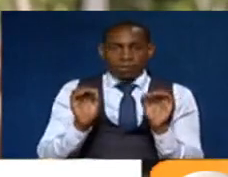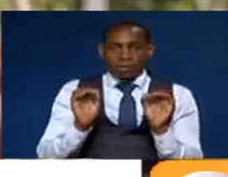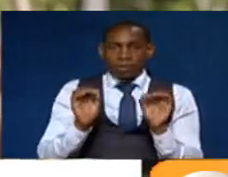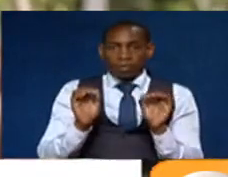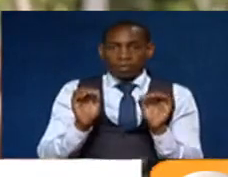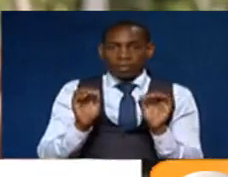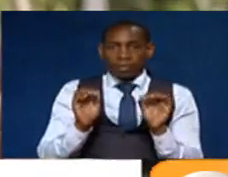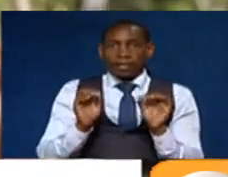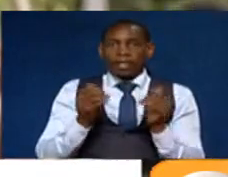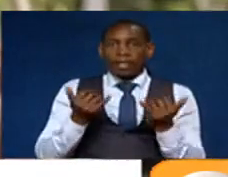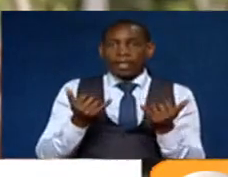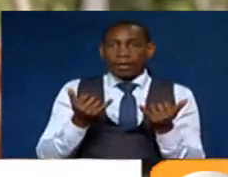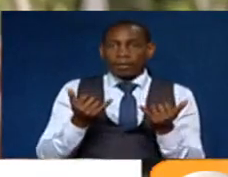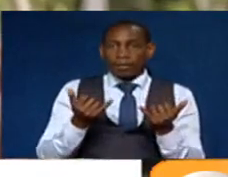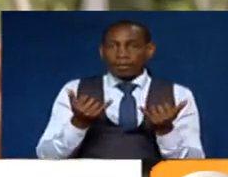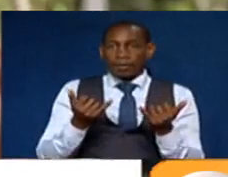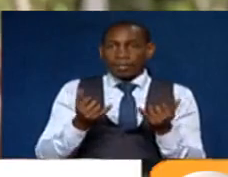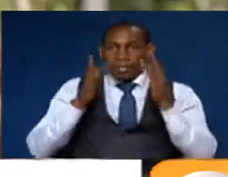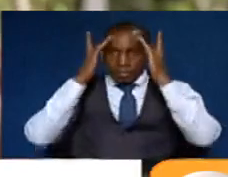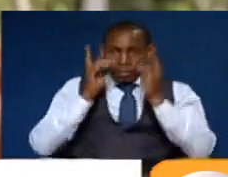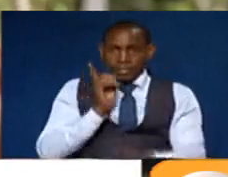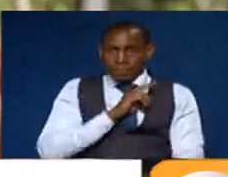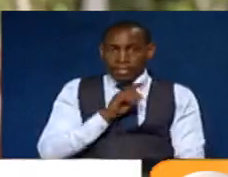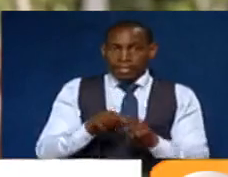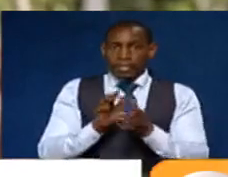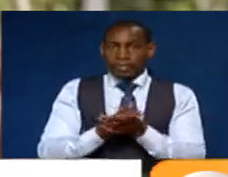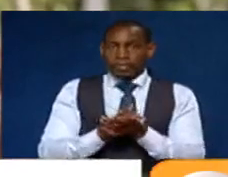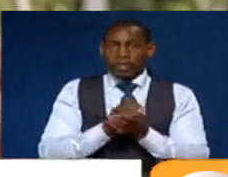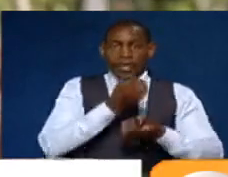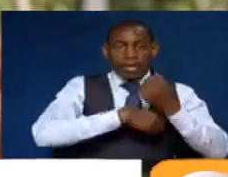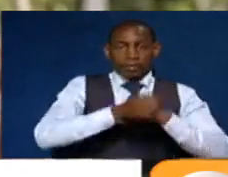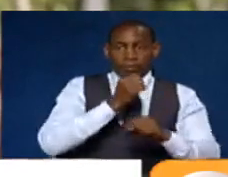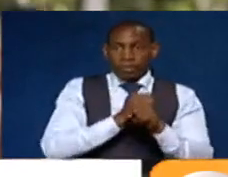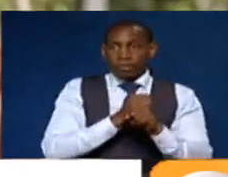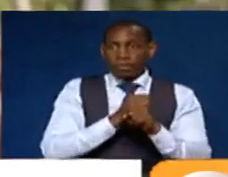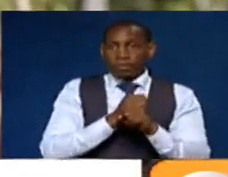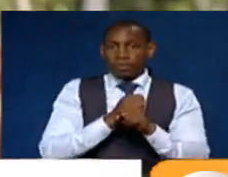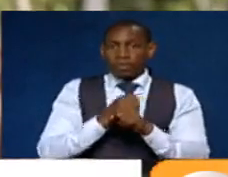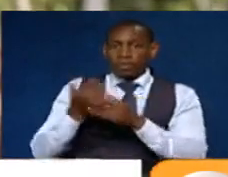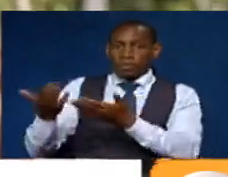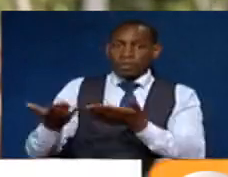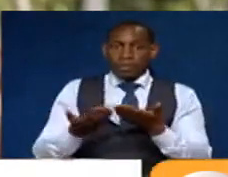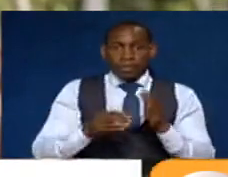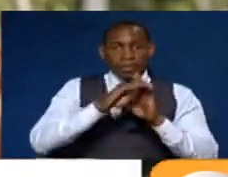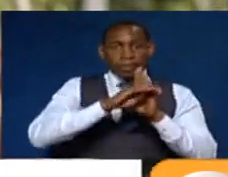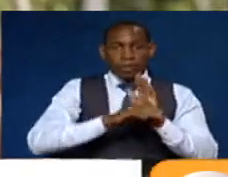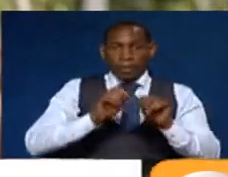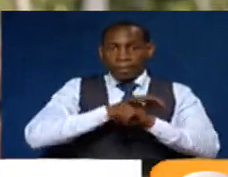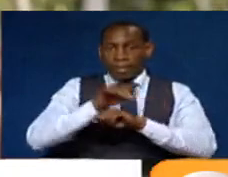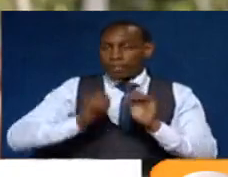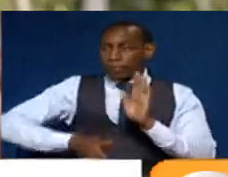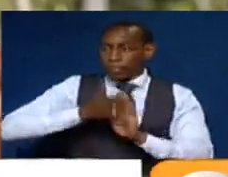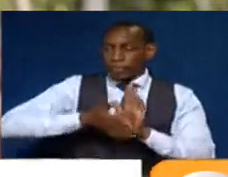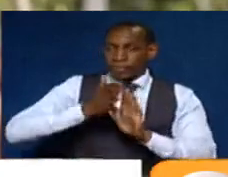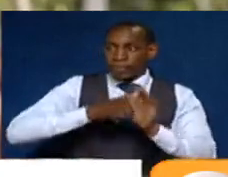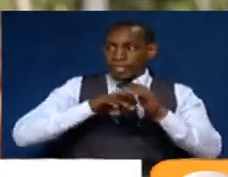and we meant a decision and intervention to have a multiplication program as relating